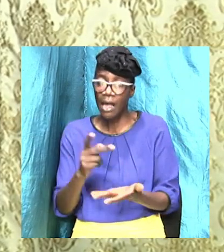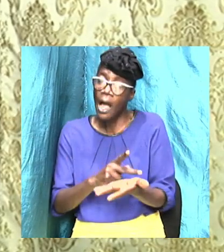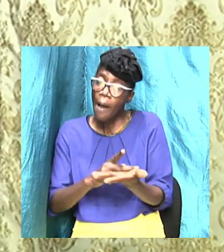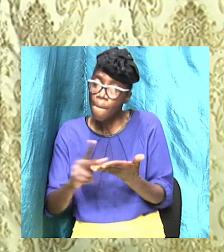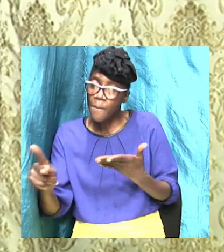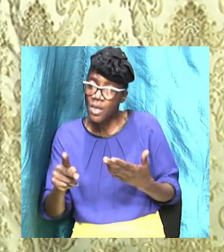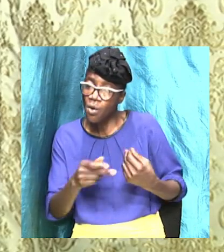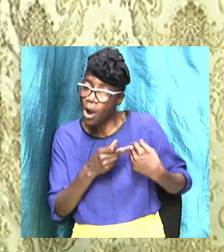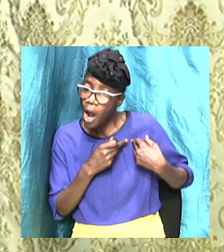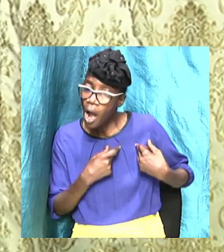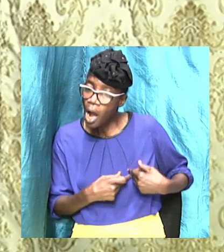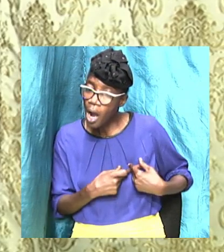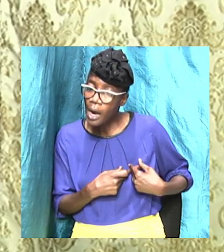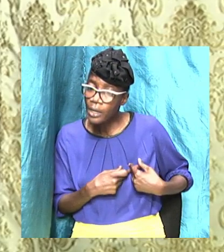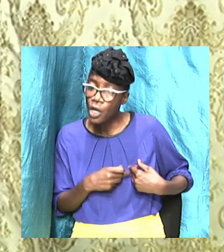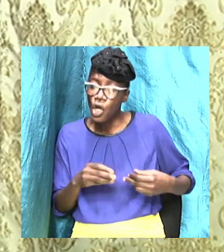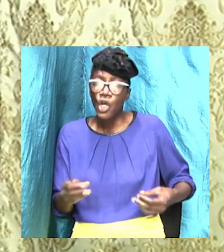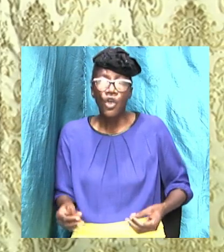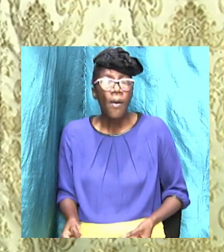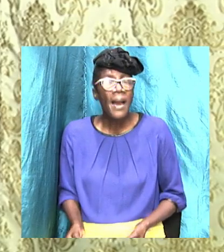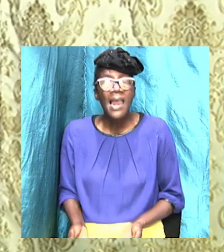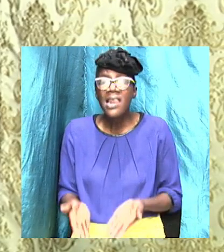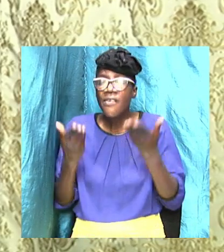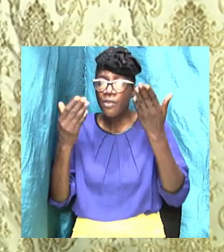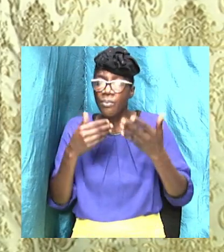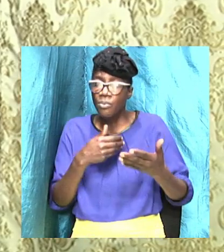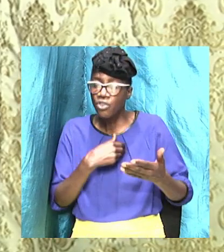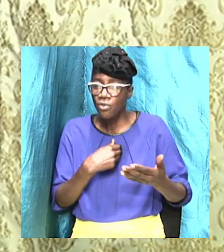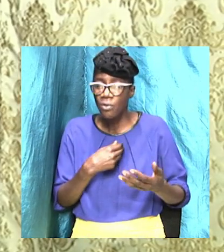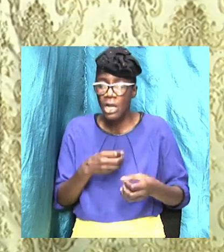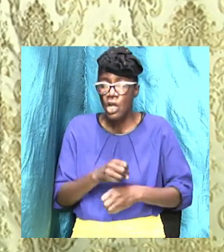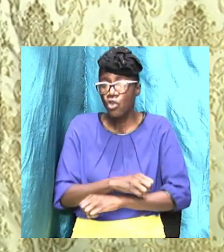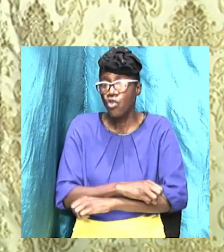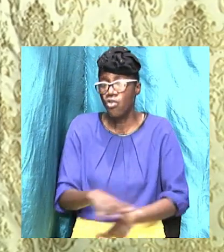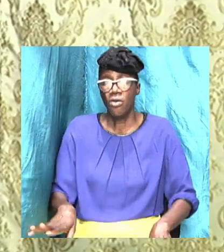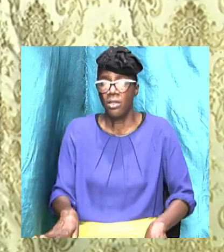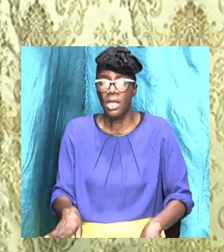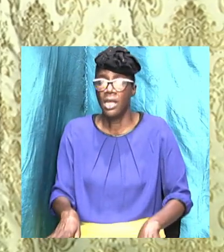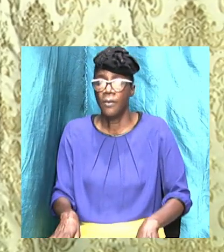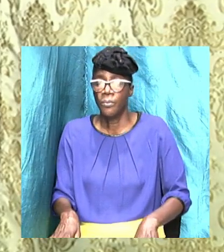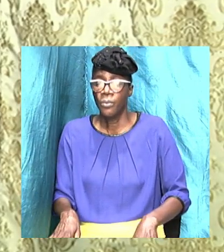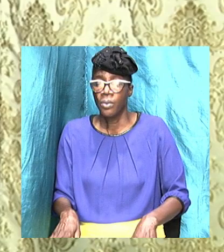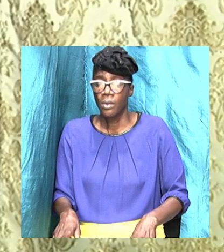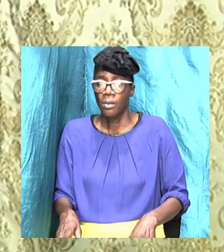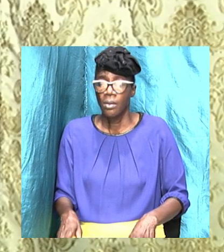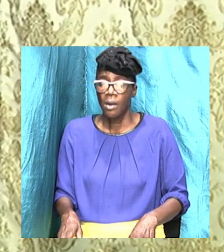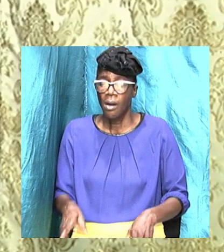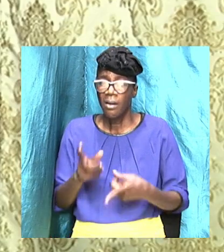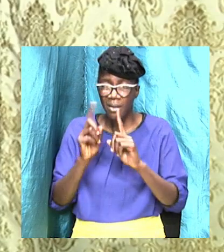pure heart, who had not lifted up his soul unto vanity, nor sworn deceitfully.